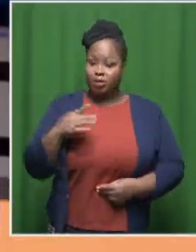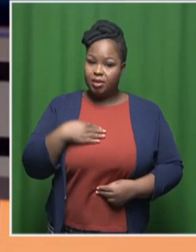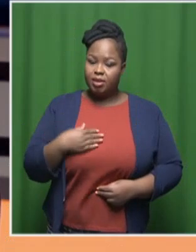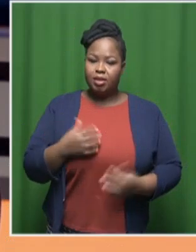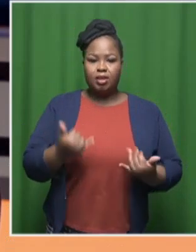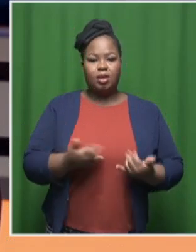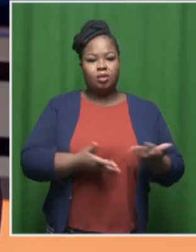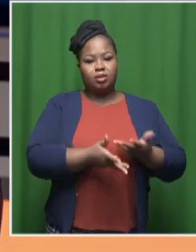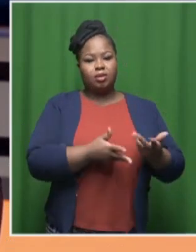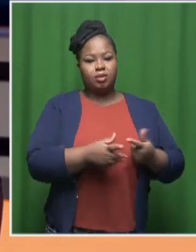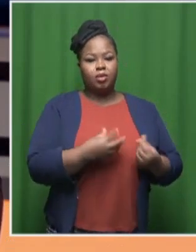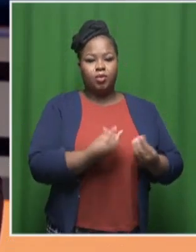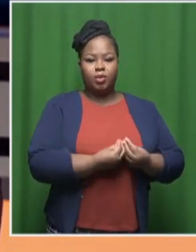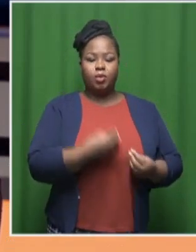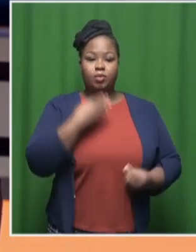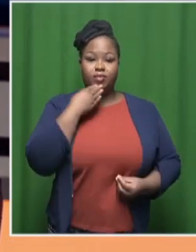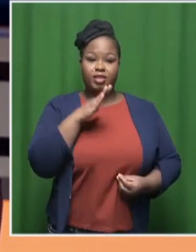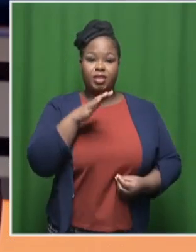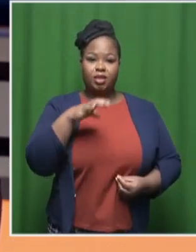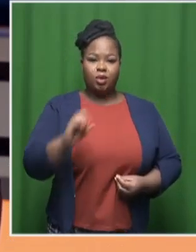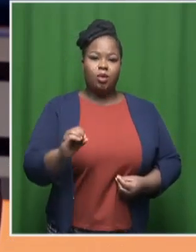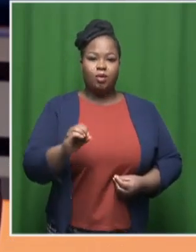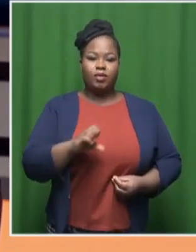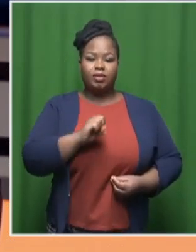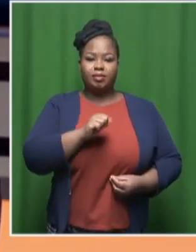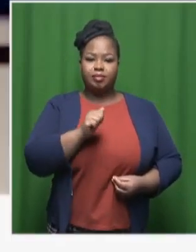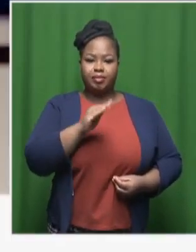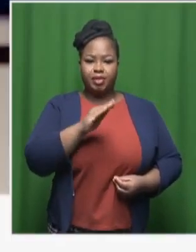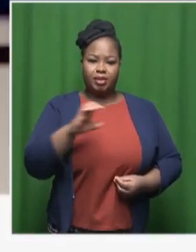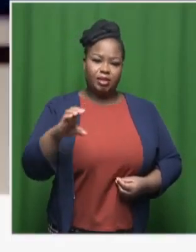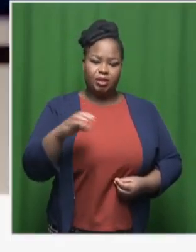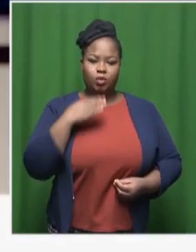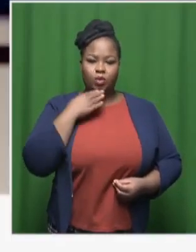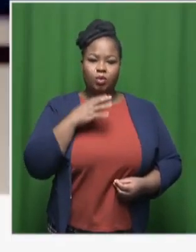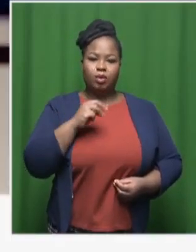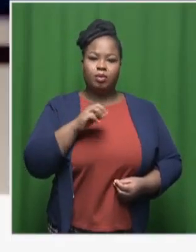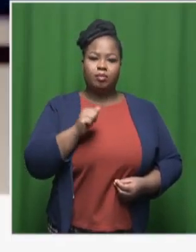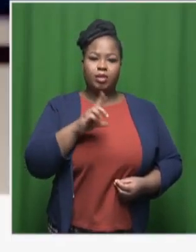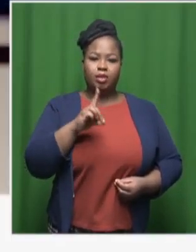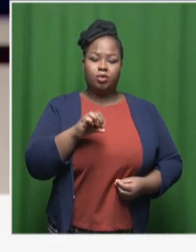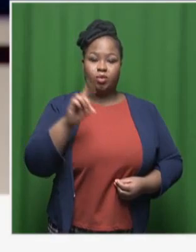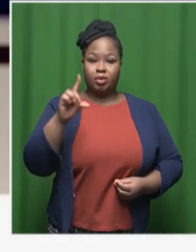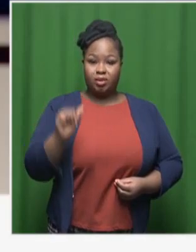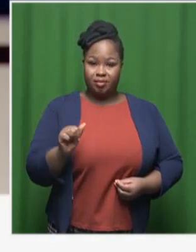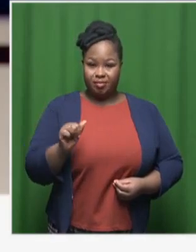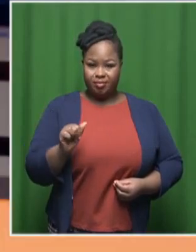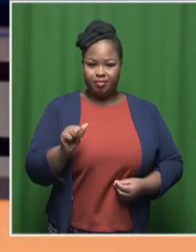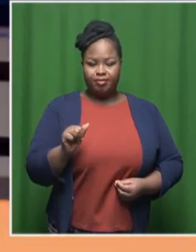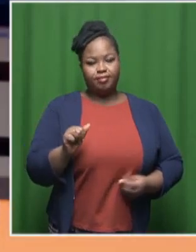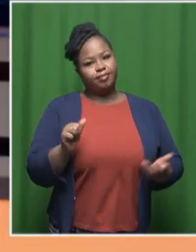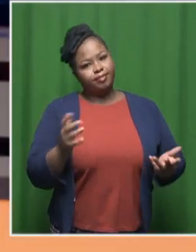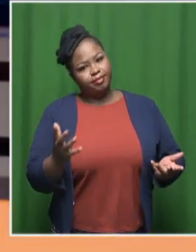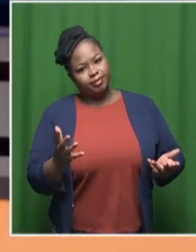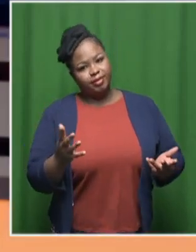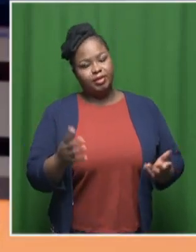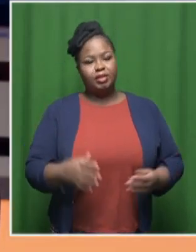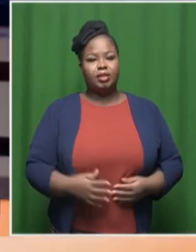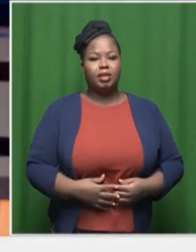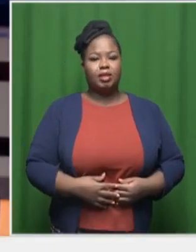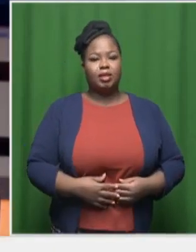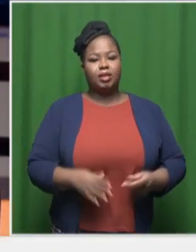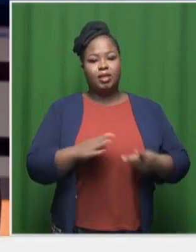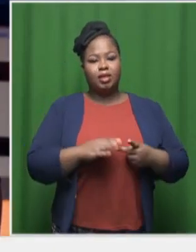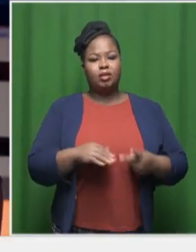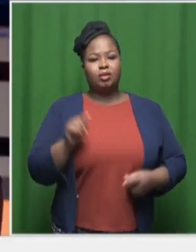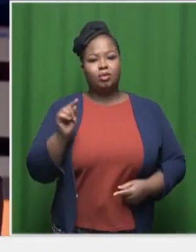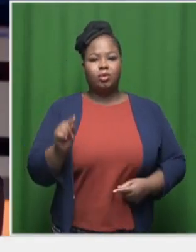with the outgoing CEO of the SABC, Madoda Mxakwe, and literally counting the days